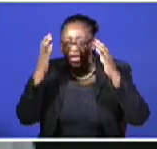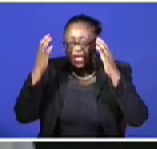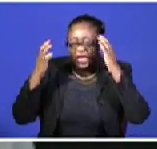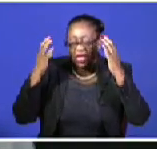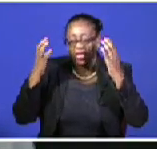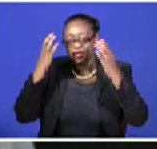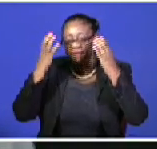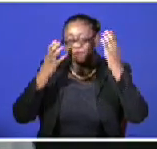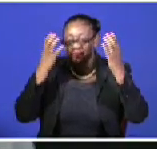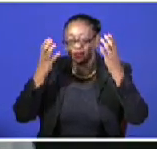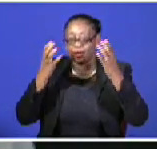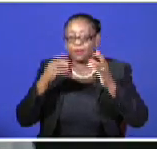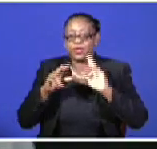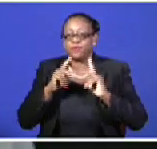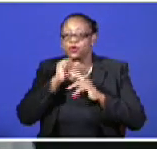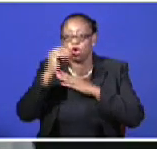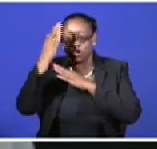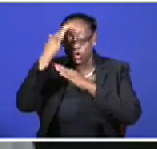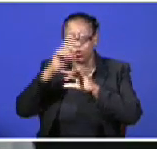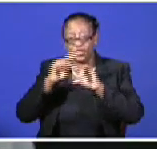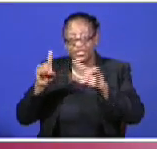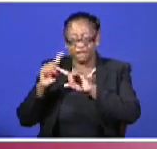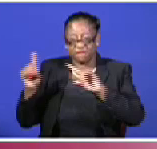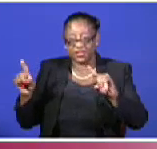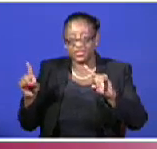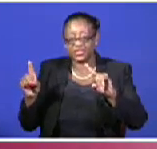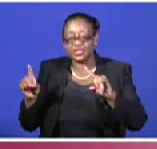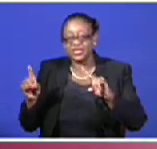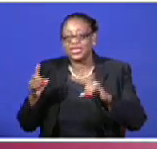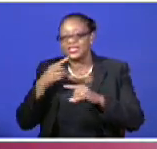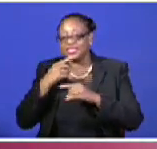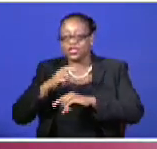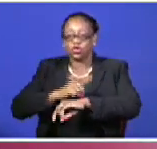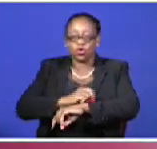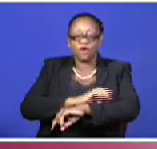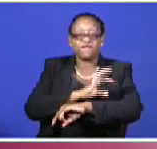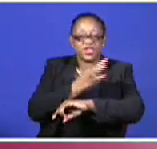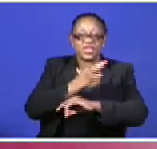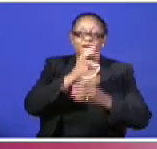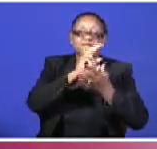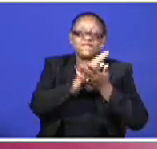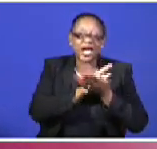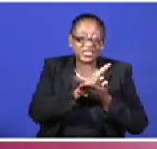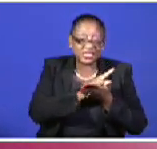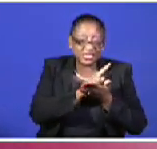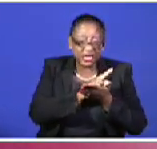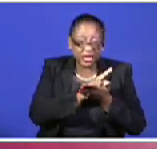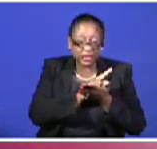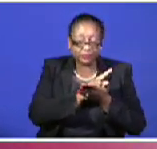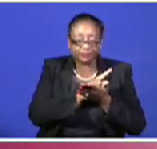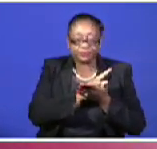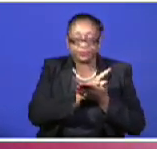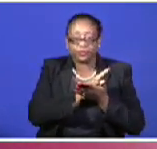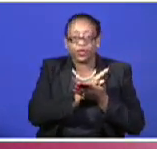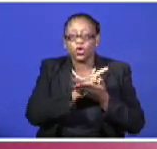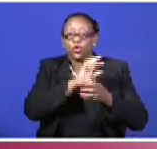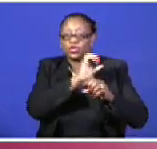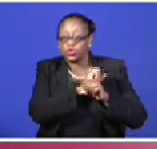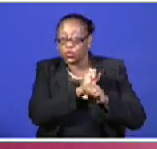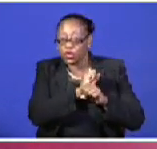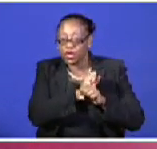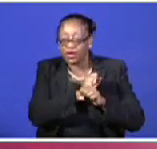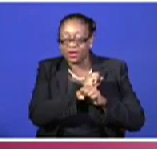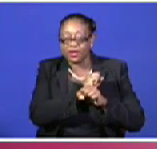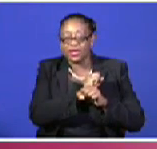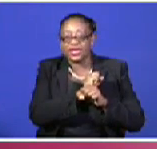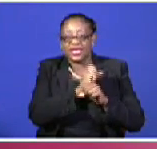between pharmaceutical drugs and vaccination. In the case of the COVID vaccine, what we've been working on with the